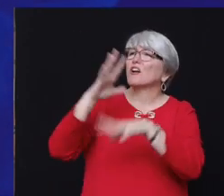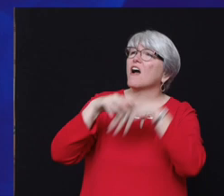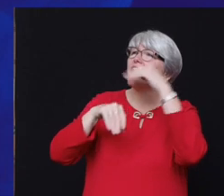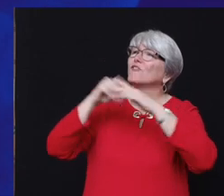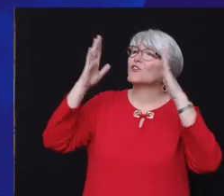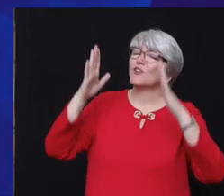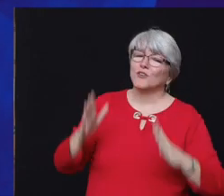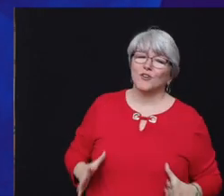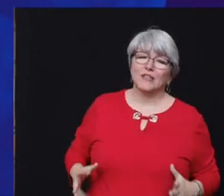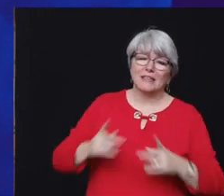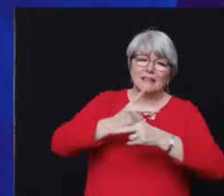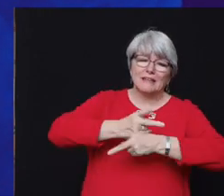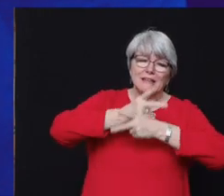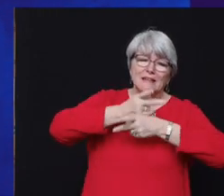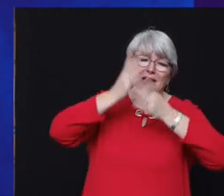Counselor,